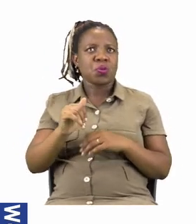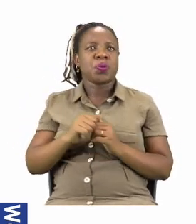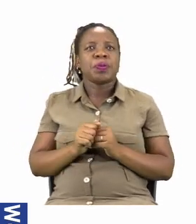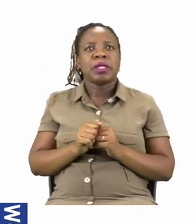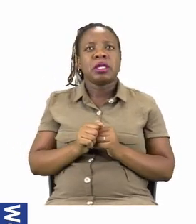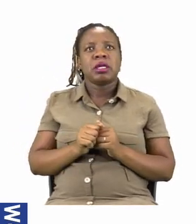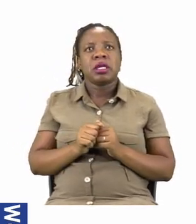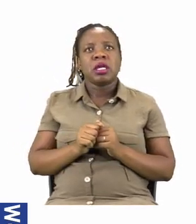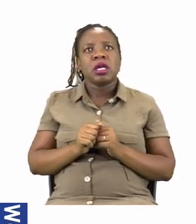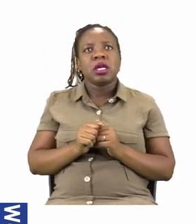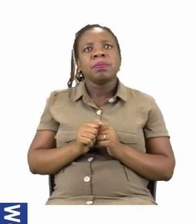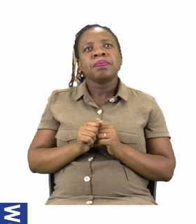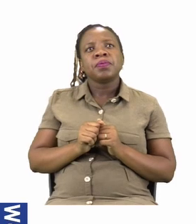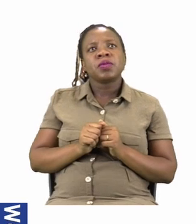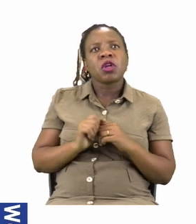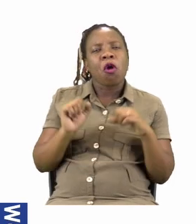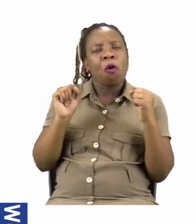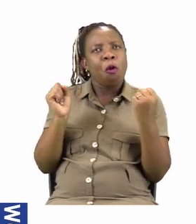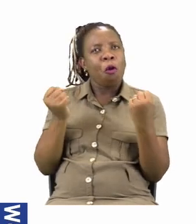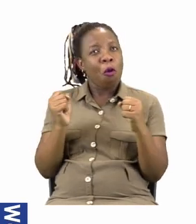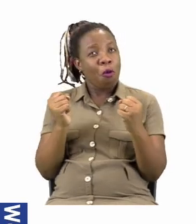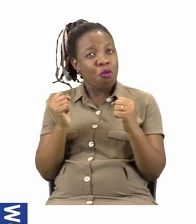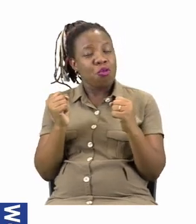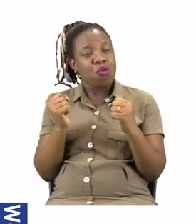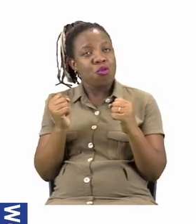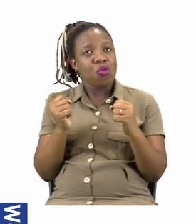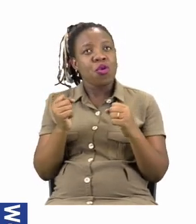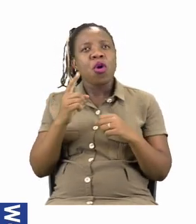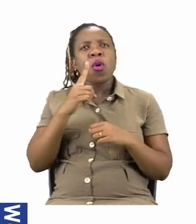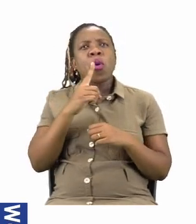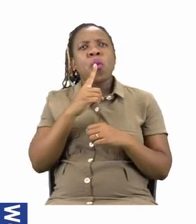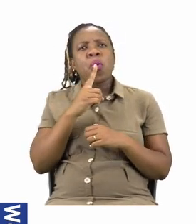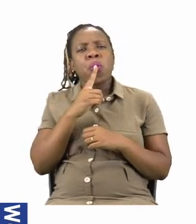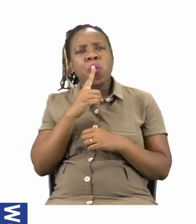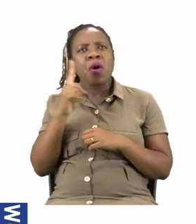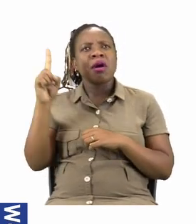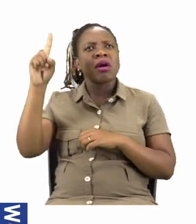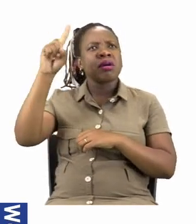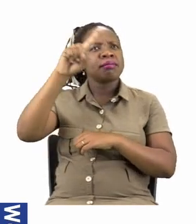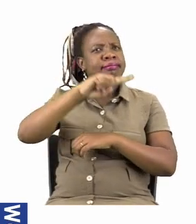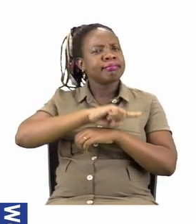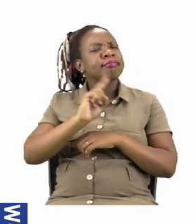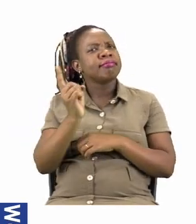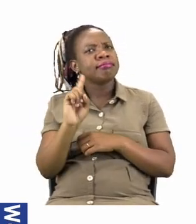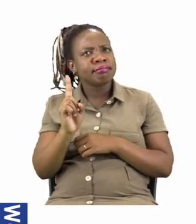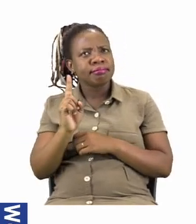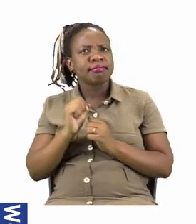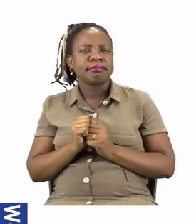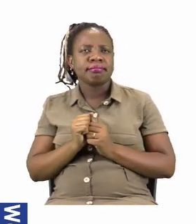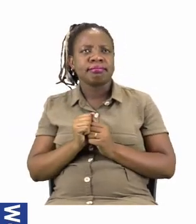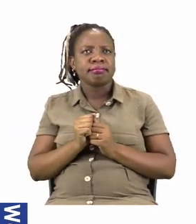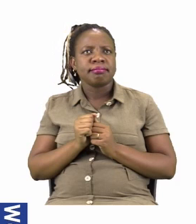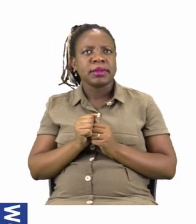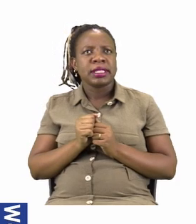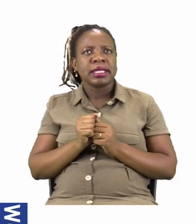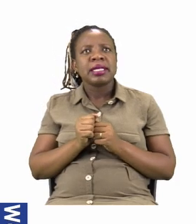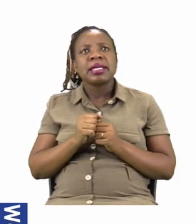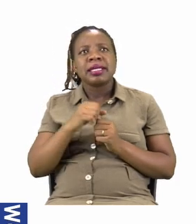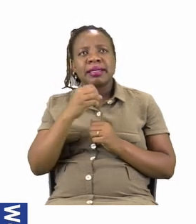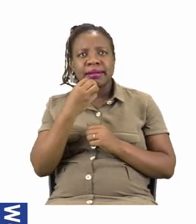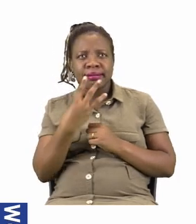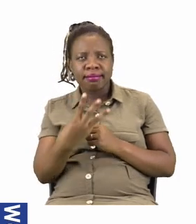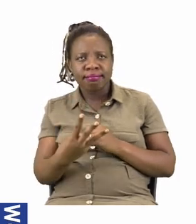hot days? Number 3, where are the waves made?